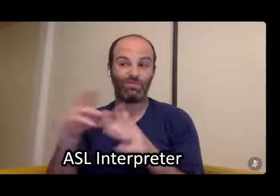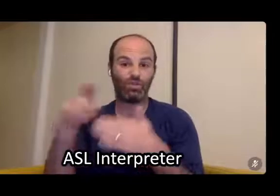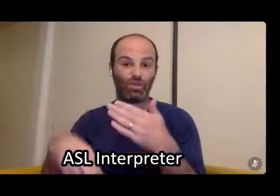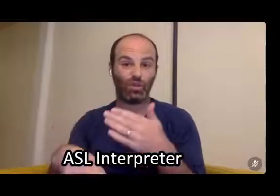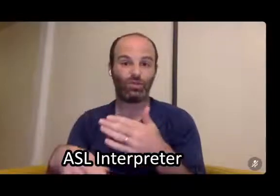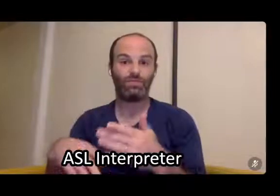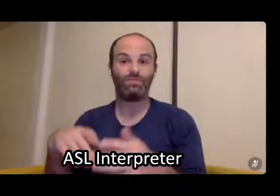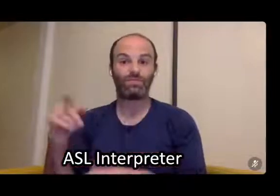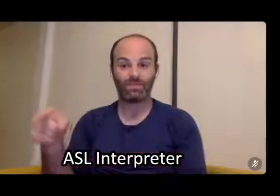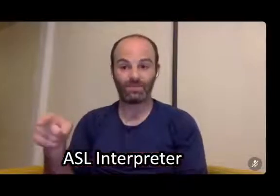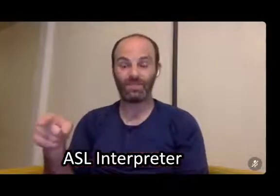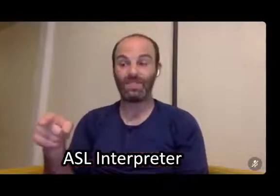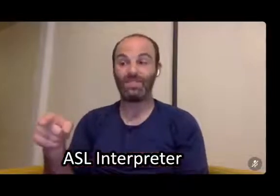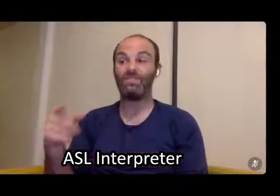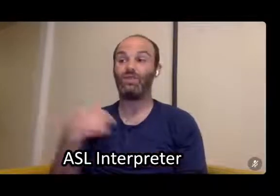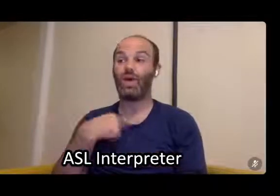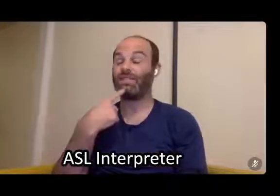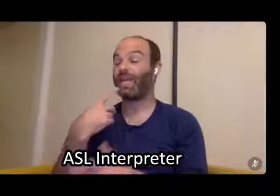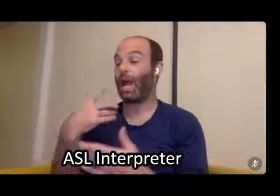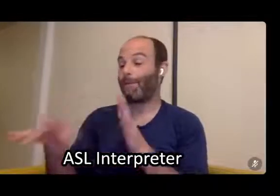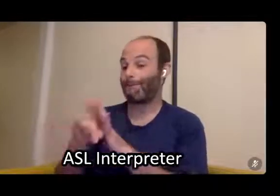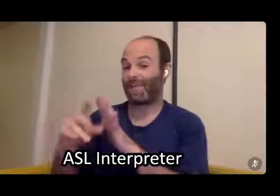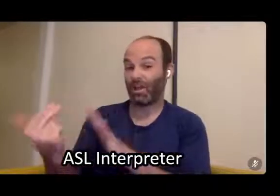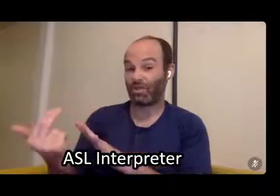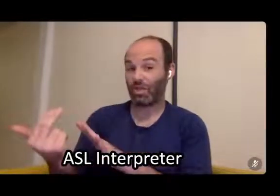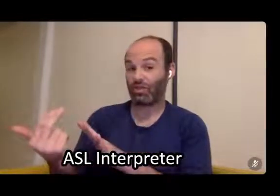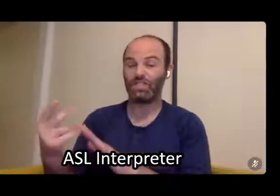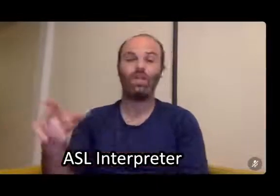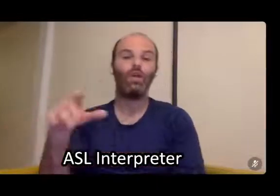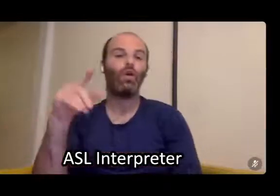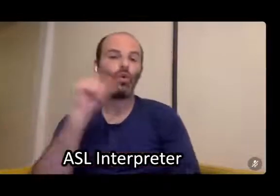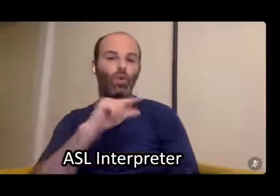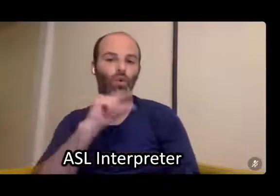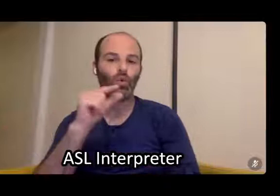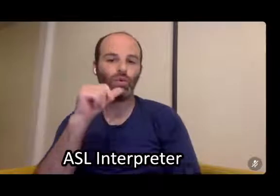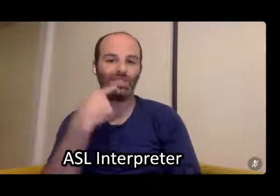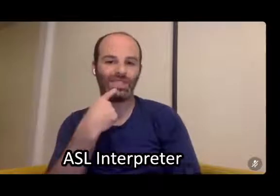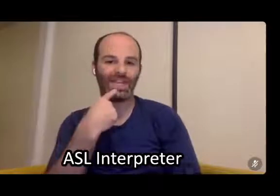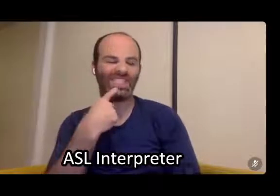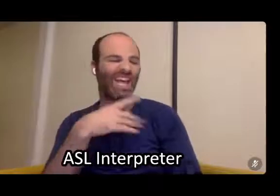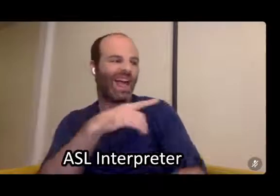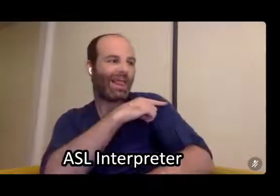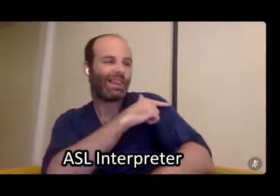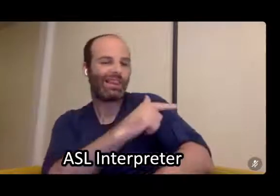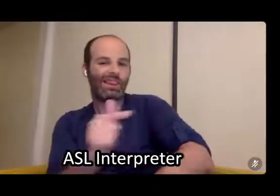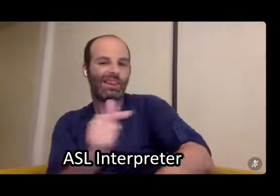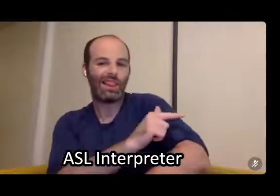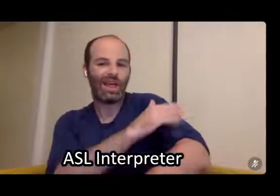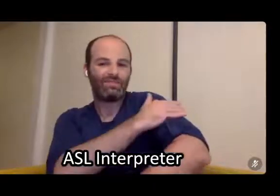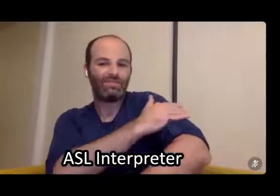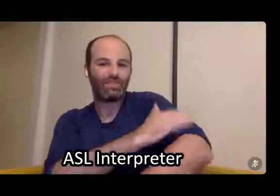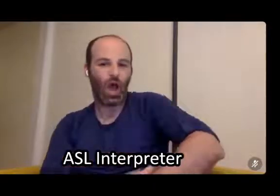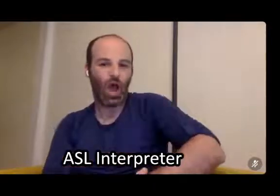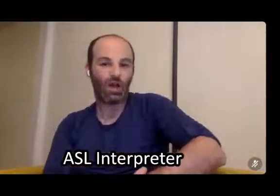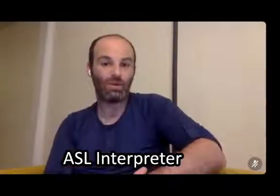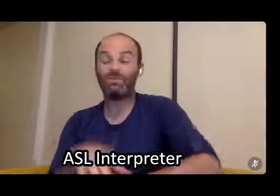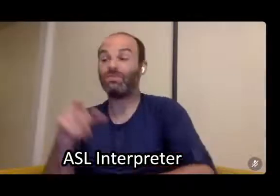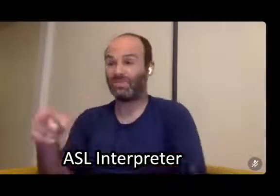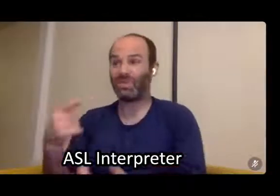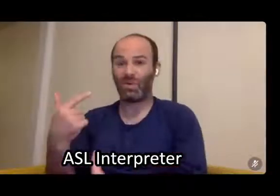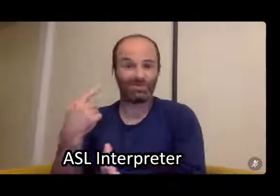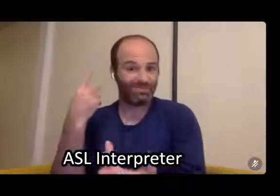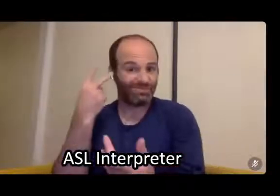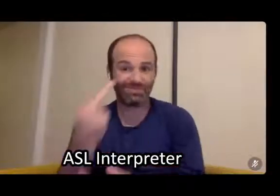Left arm. Left arm, hitting the left arm. So it's as simple as setting up a routine. You can put the information in of what you'd like to say. I